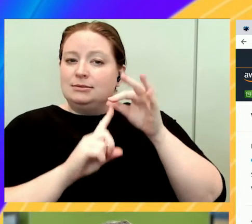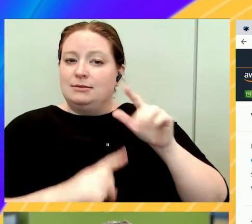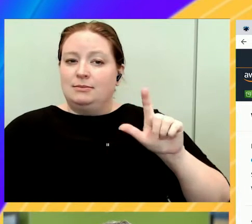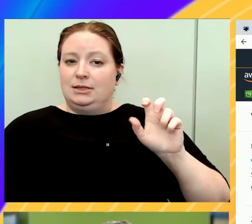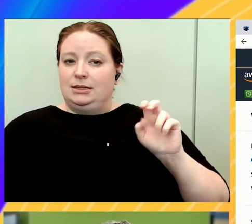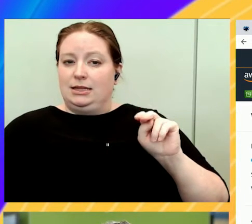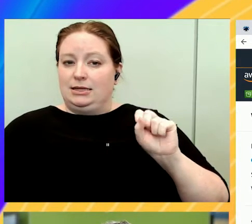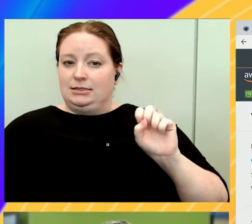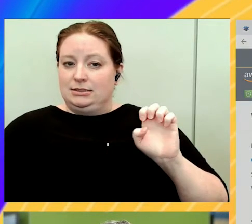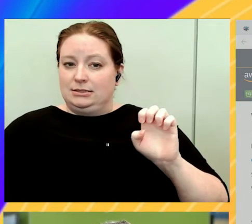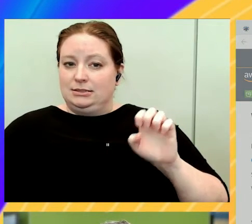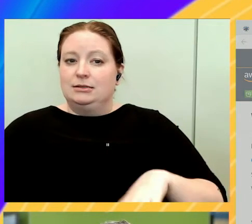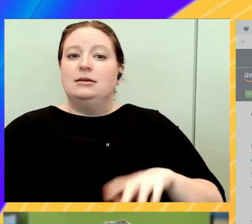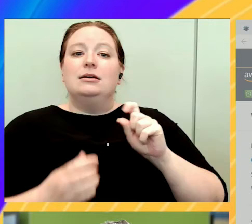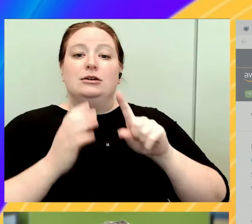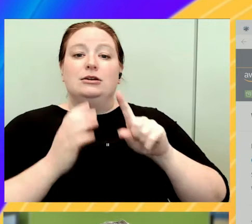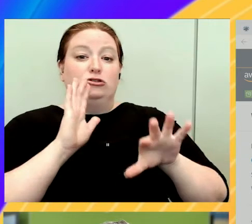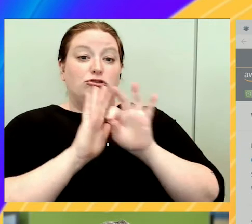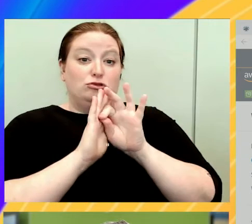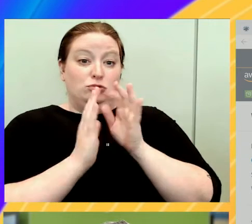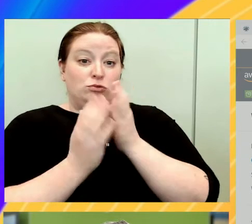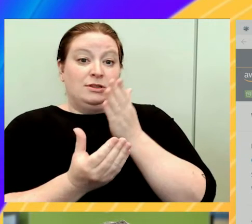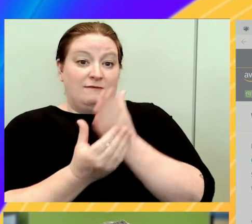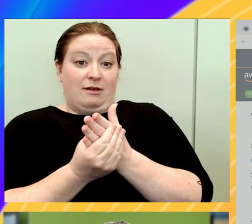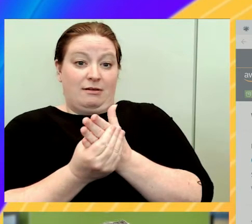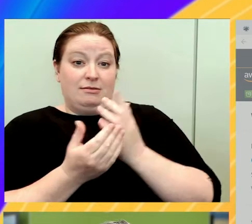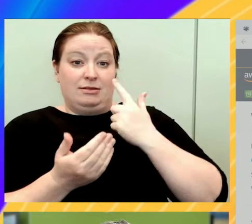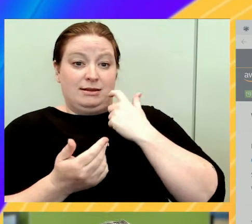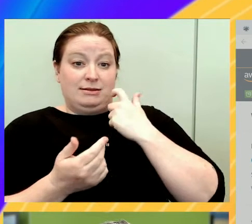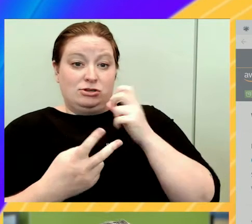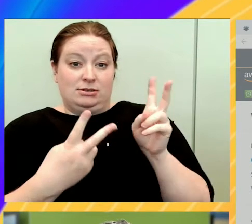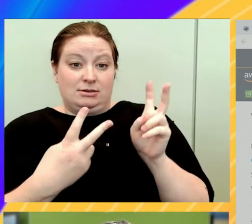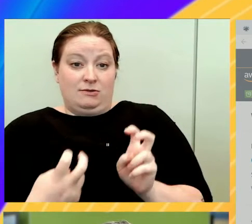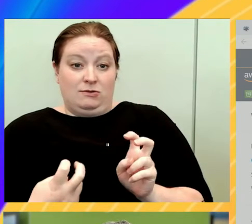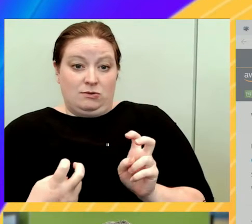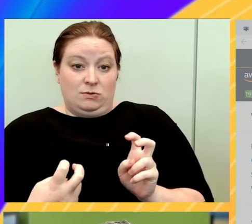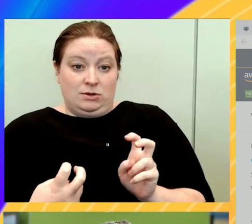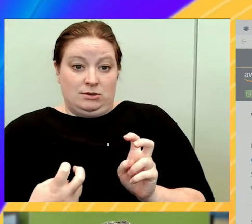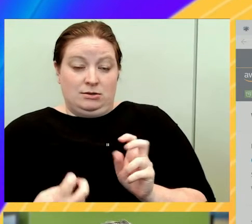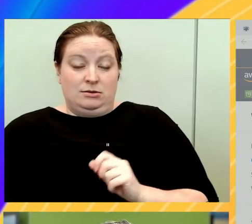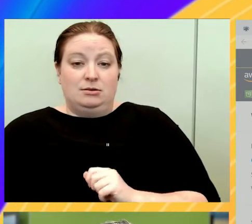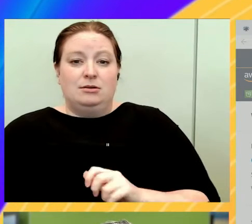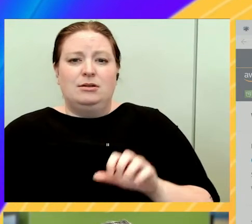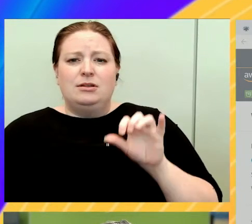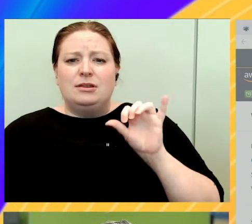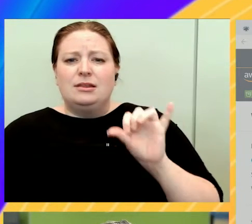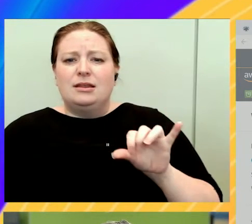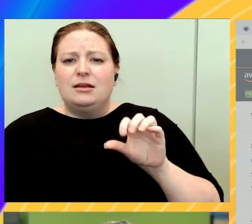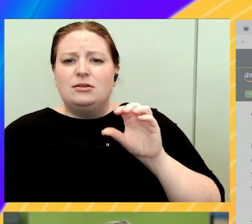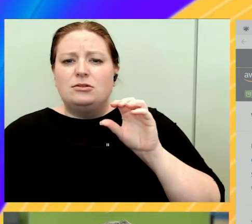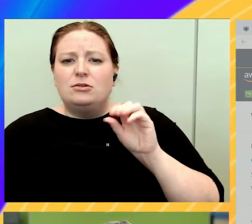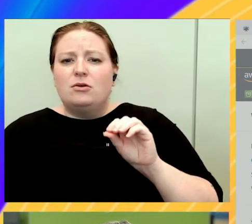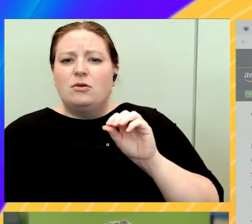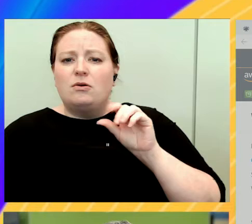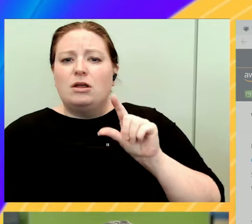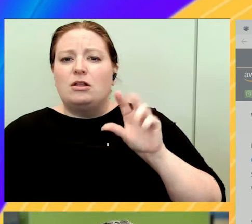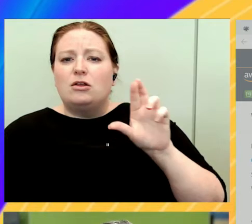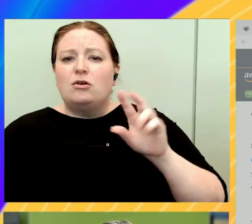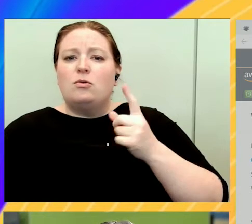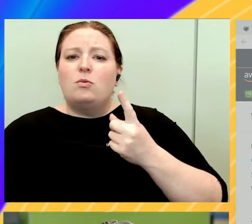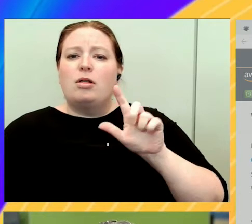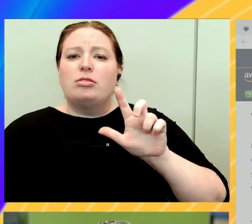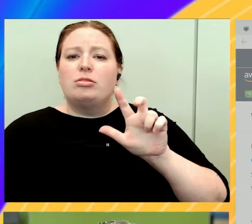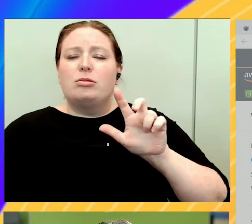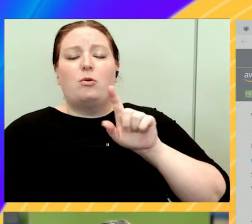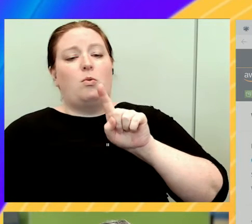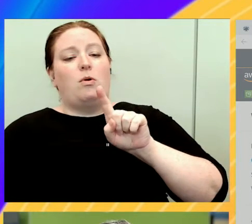choose the file that I just downloaded, which is the OR 134 published, and load it